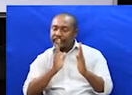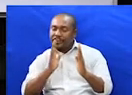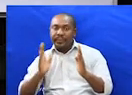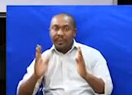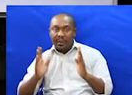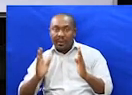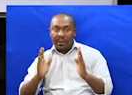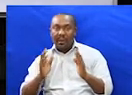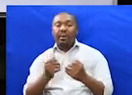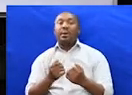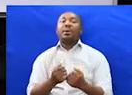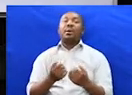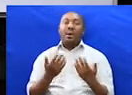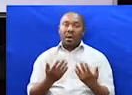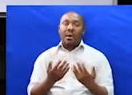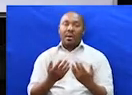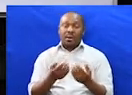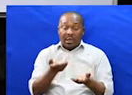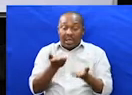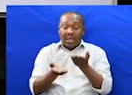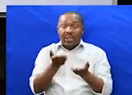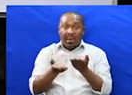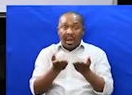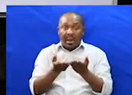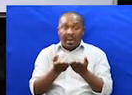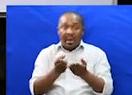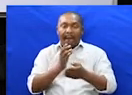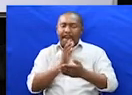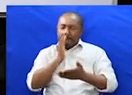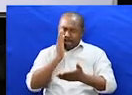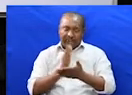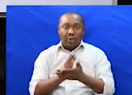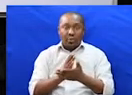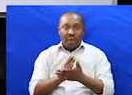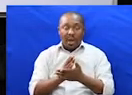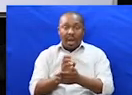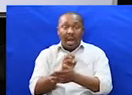they determine a particular character of individual.